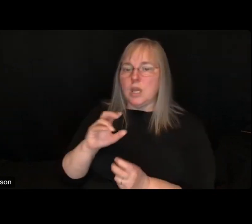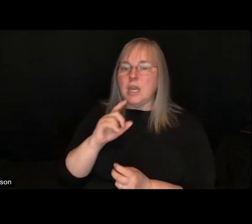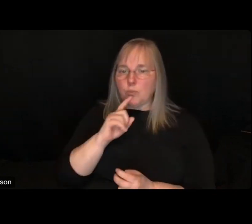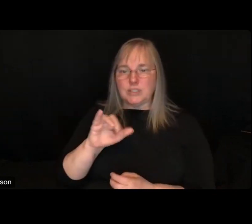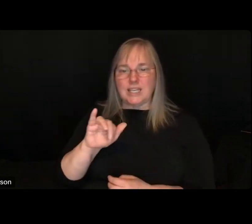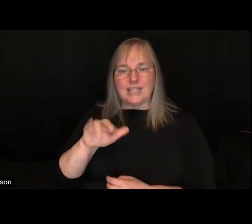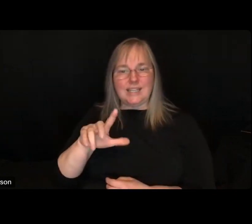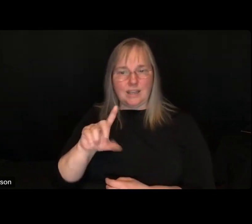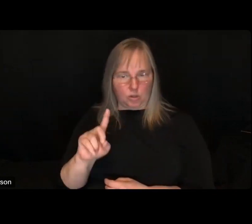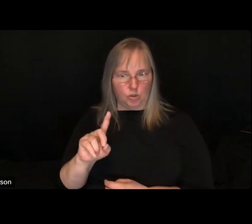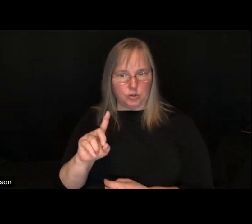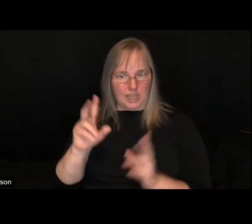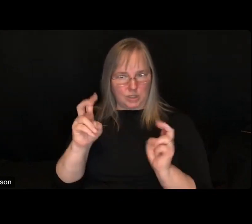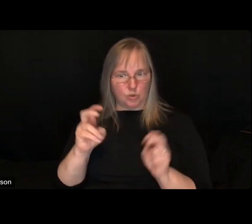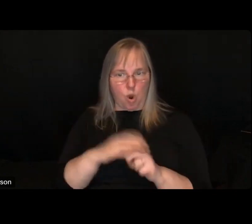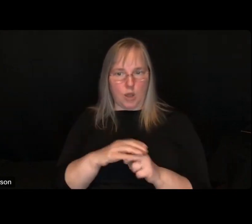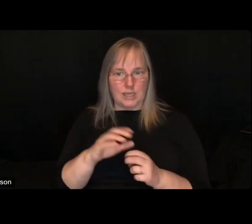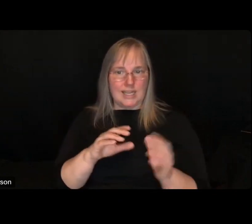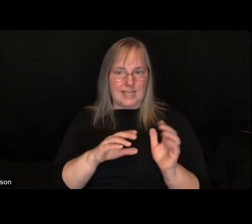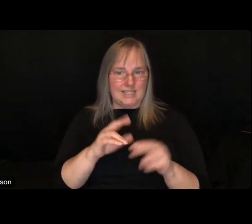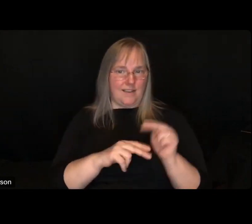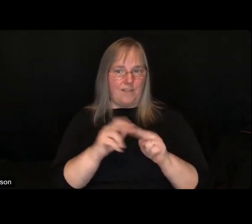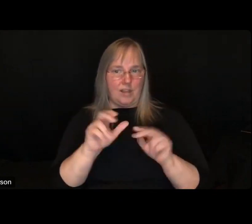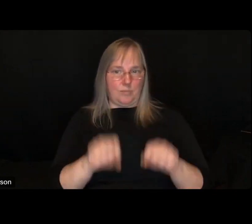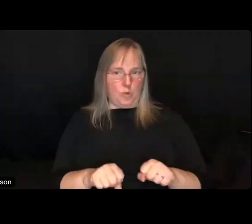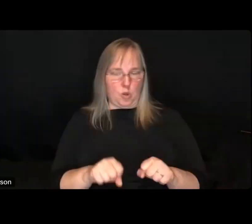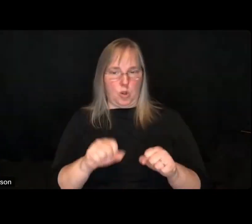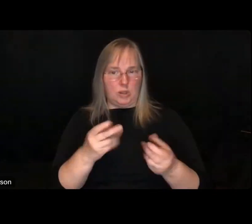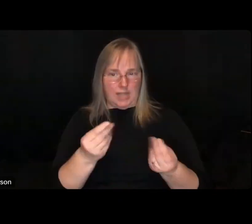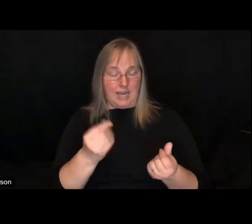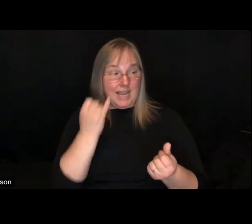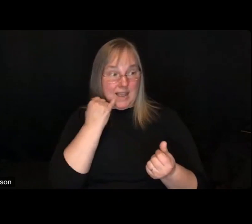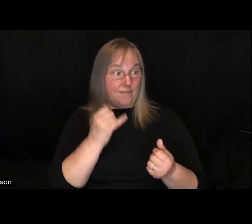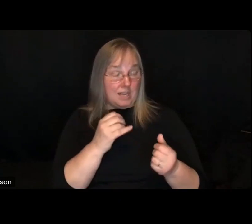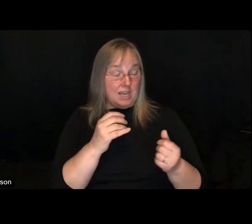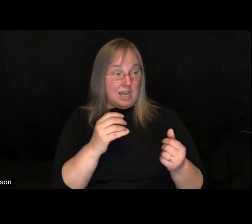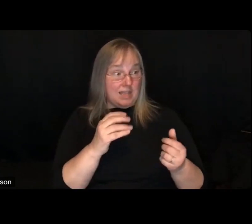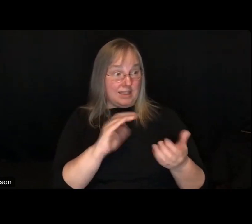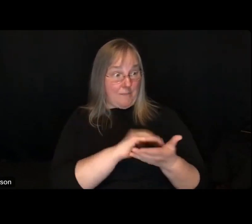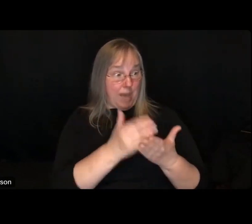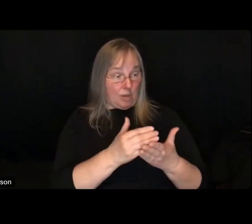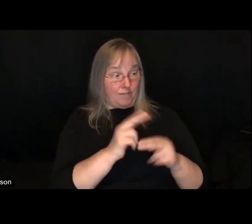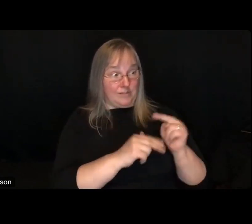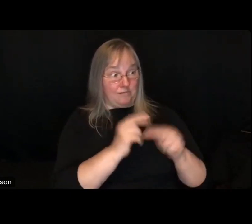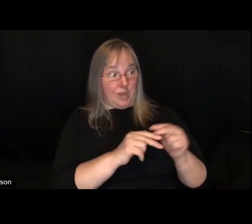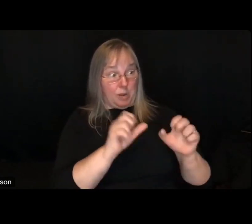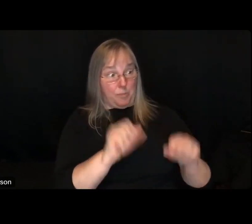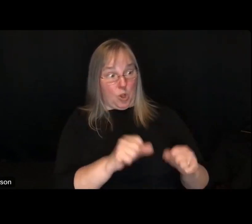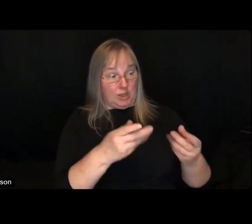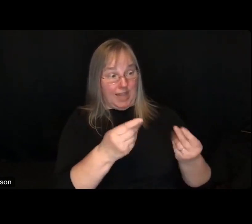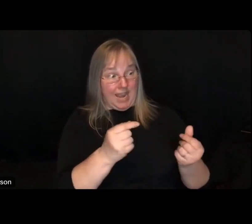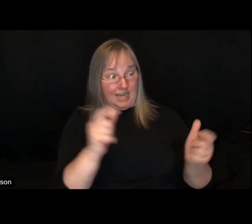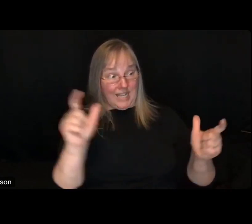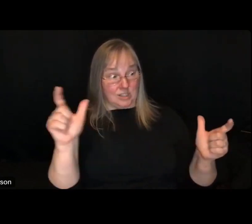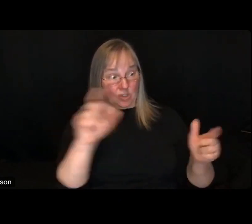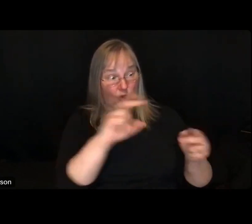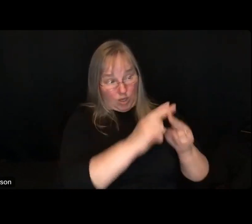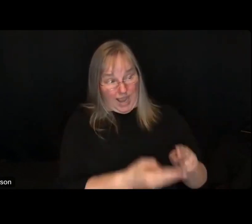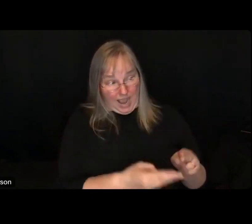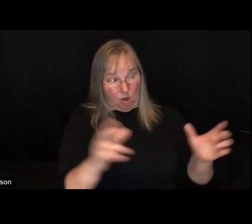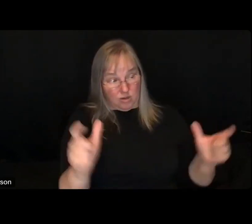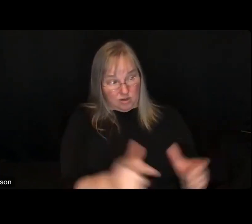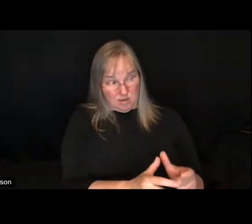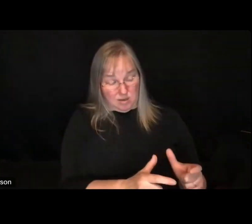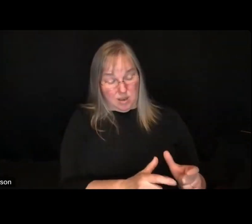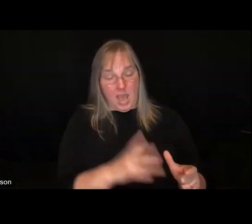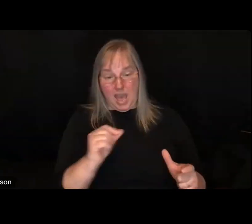developable land. So if the developable land has gone down and the number of projected units has gone up, which is